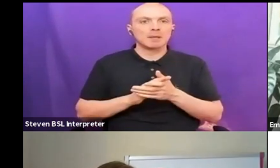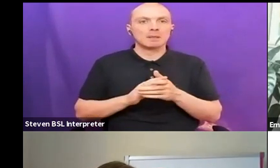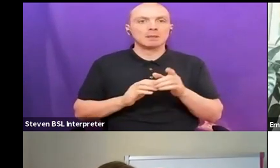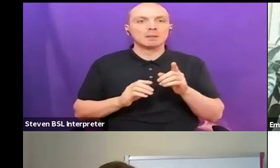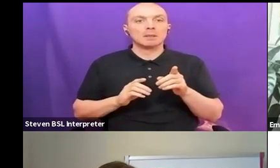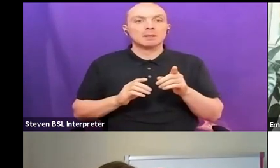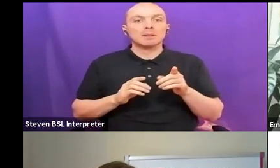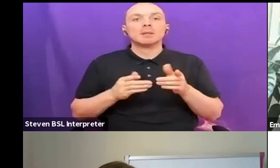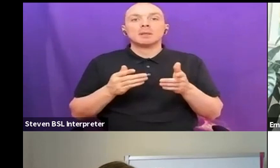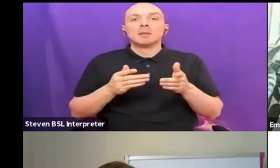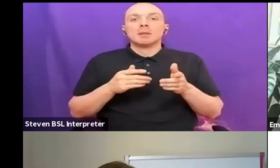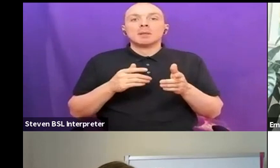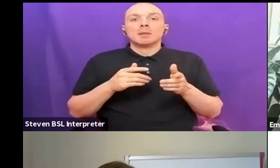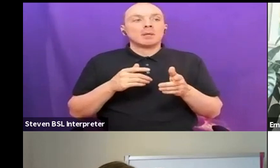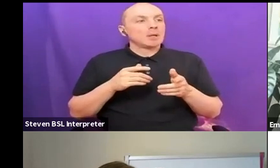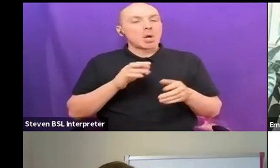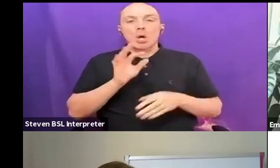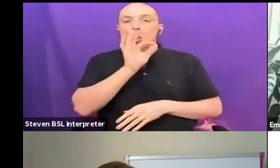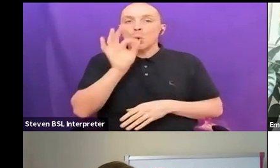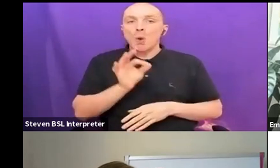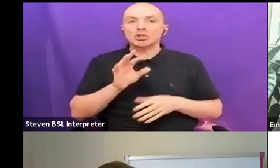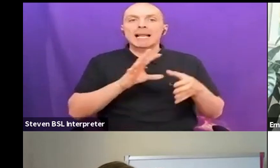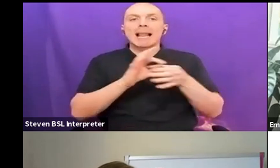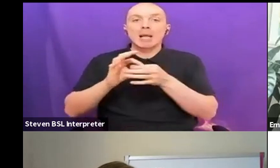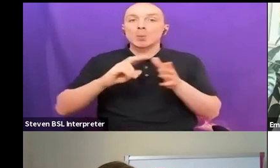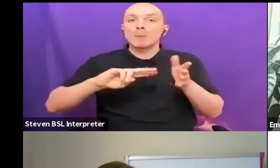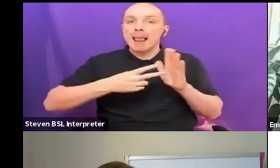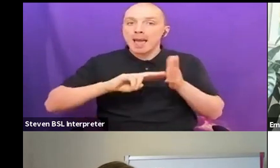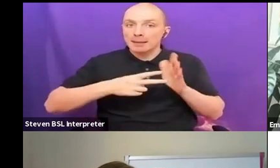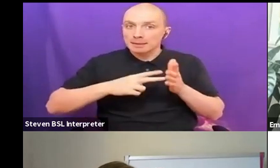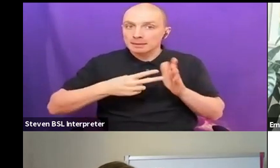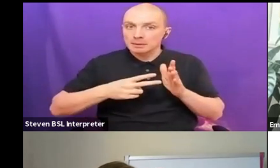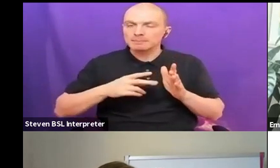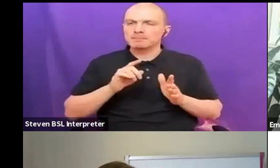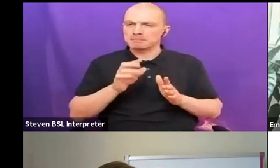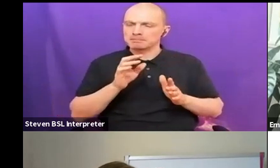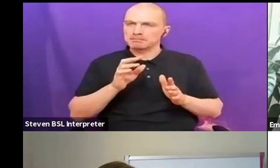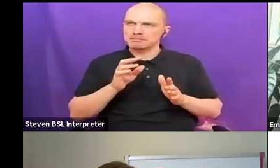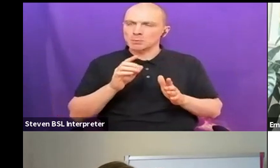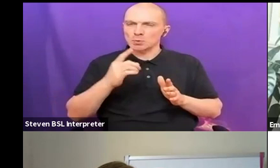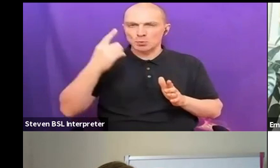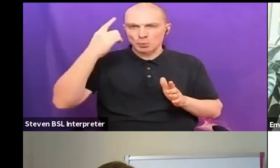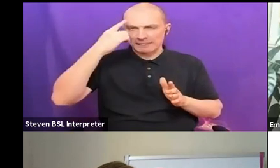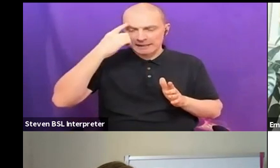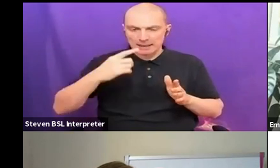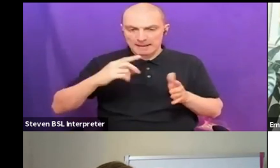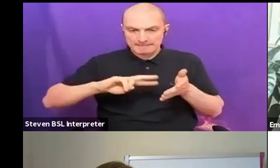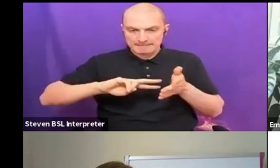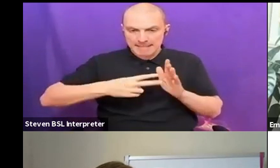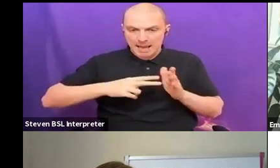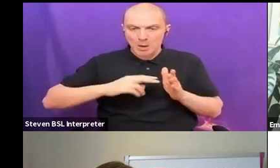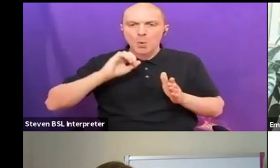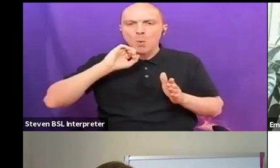planning system. Is there any suggestion that the planning system will become more prescriptive and proactive to match